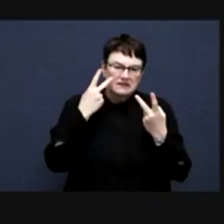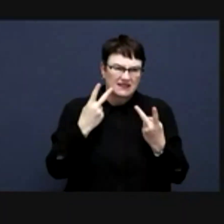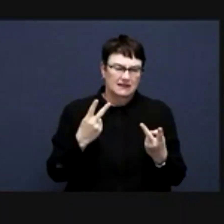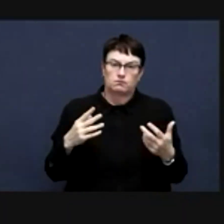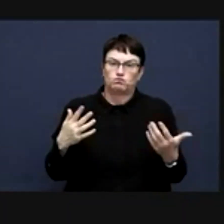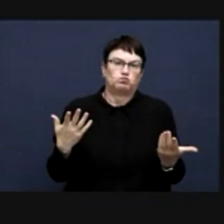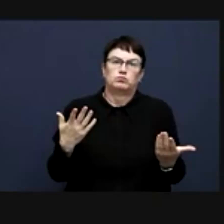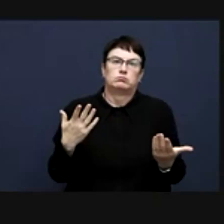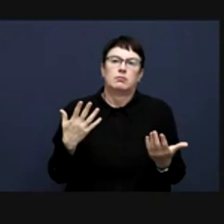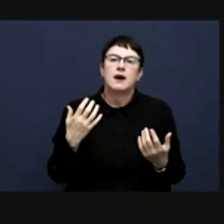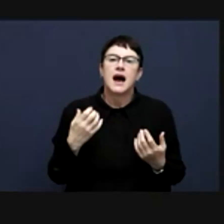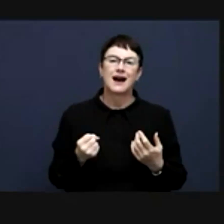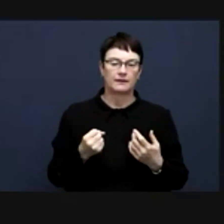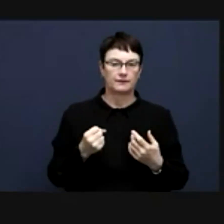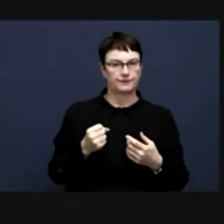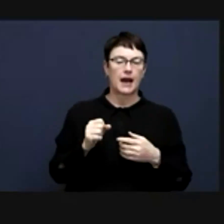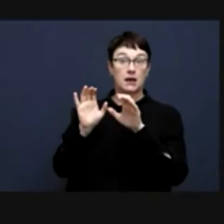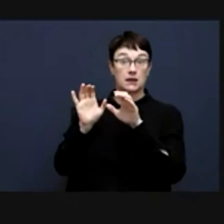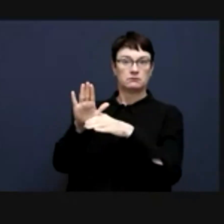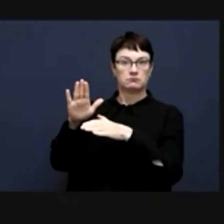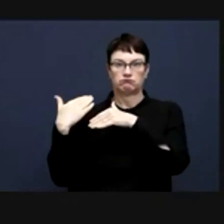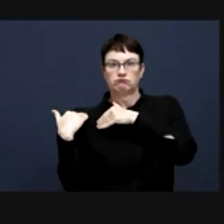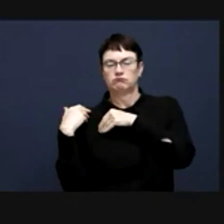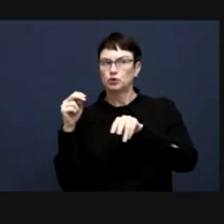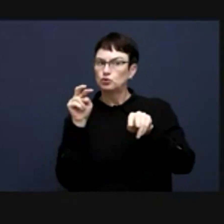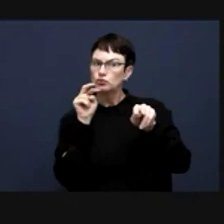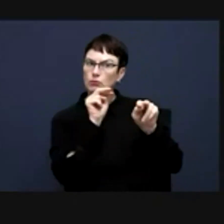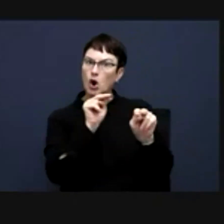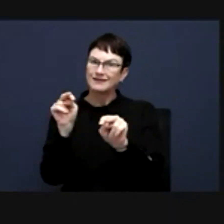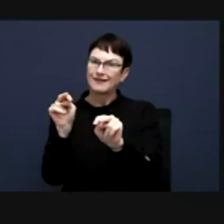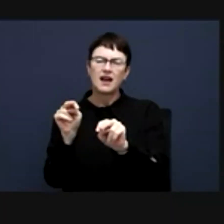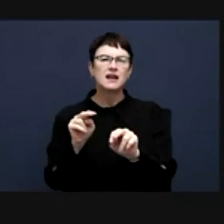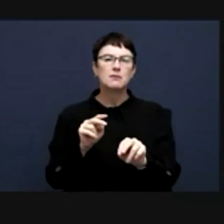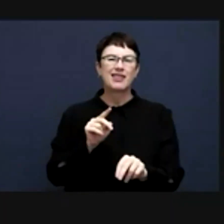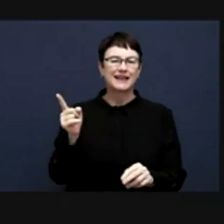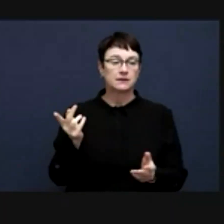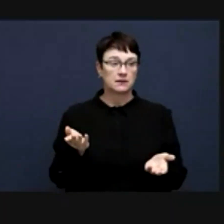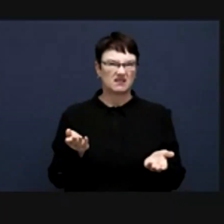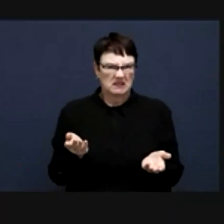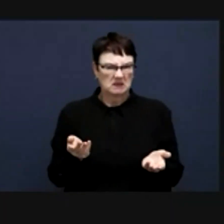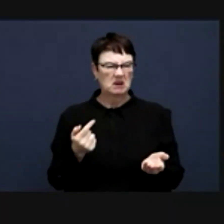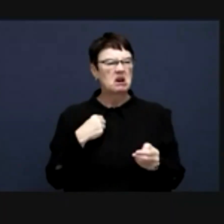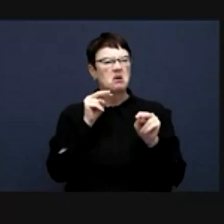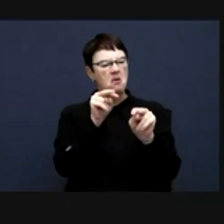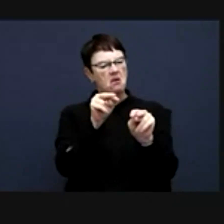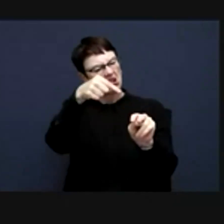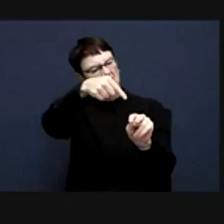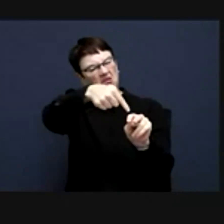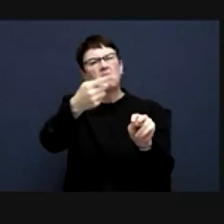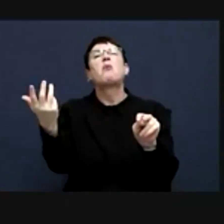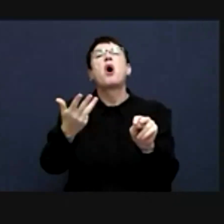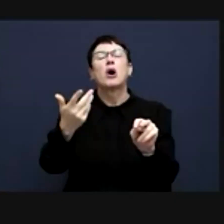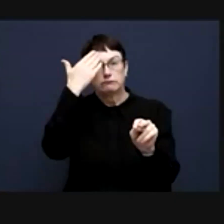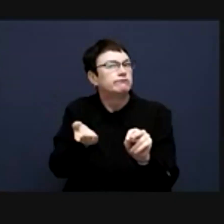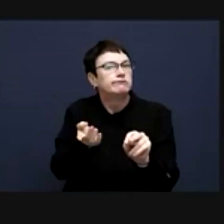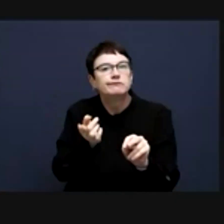in this regard, one of the reasons why we propose the involvement of persons with disabilities